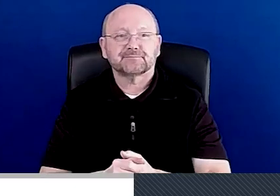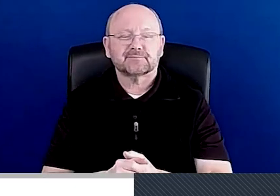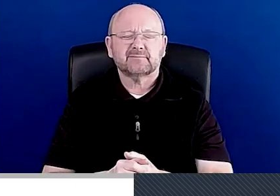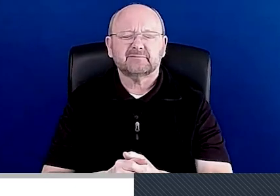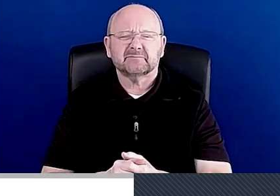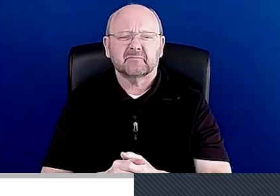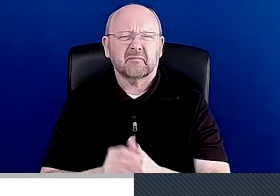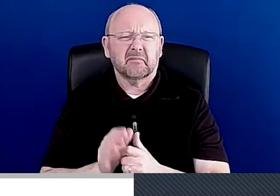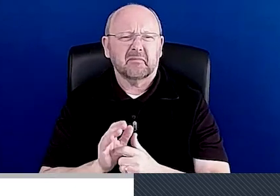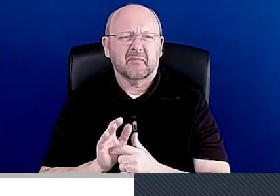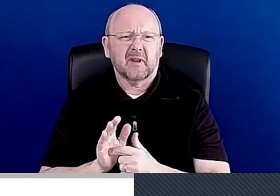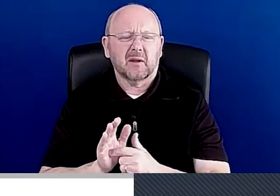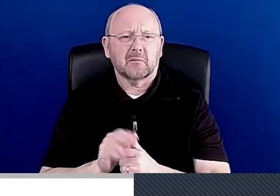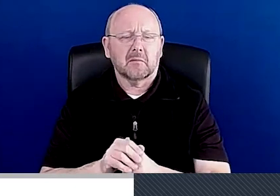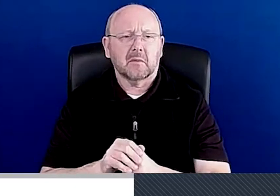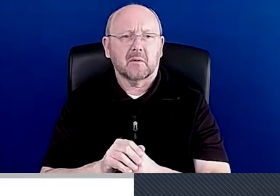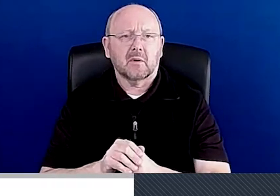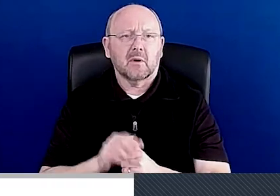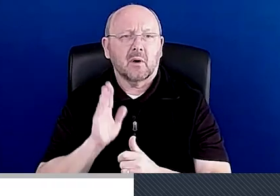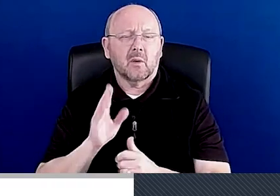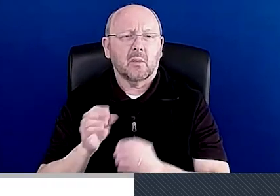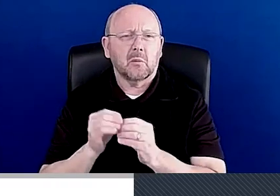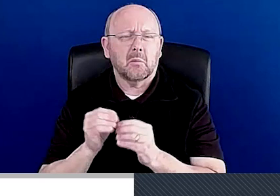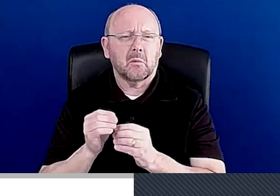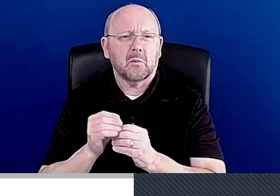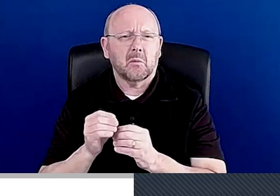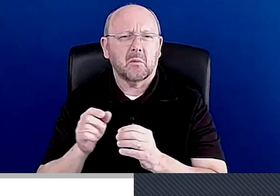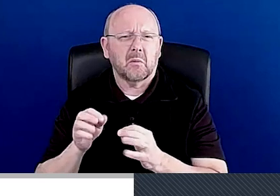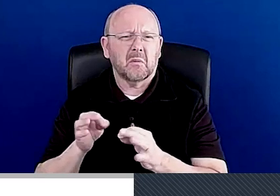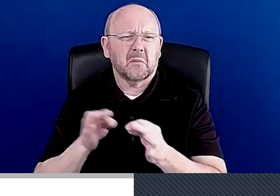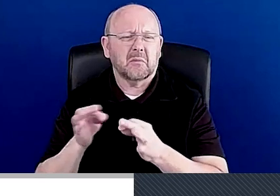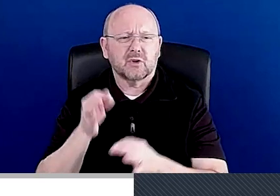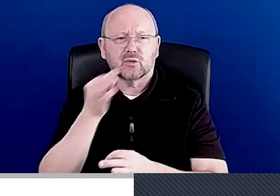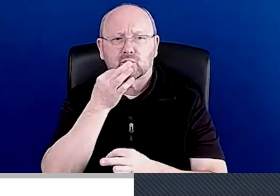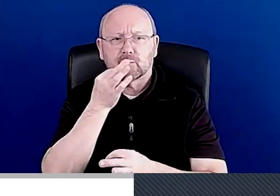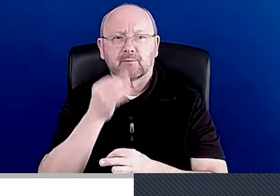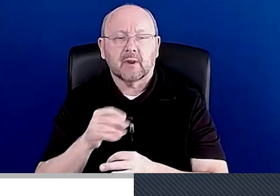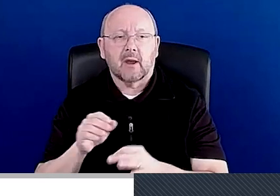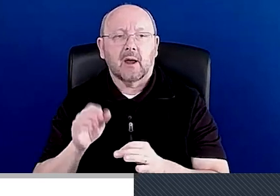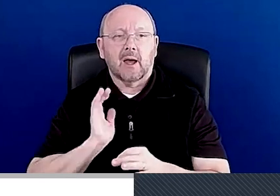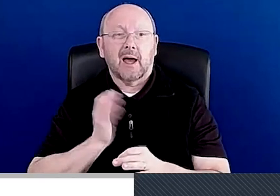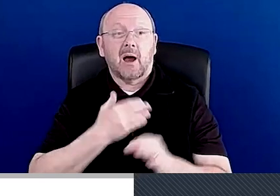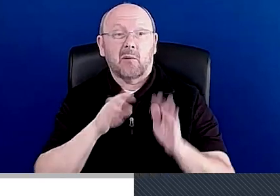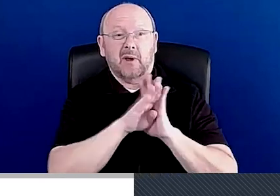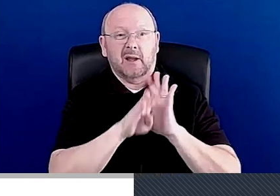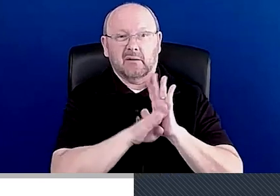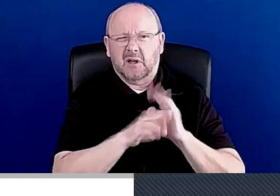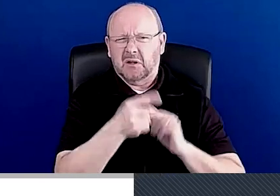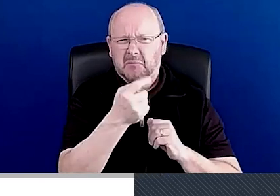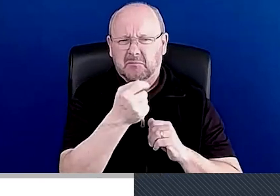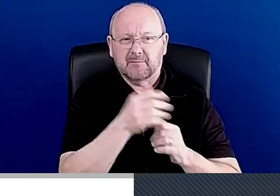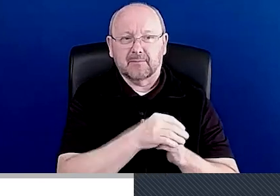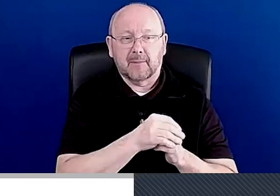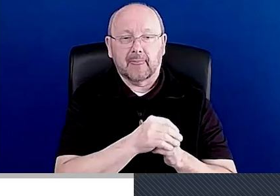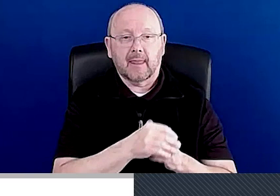which I'll talk about more specifics in a minute, but here's a little bit of a background. We are funded through the State